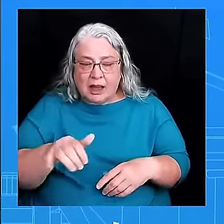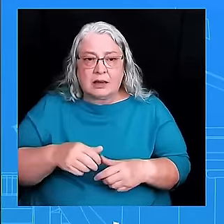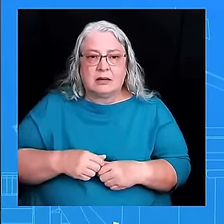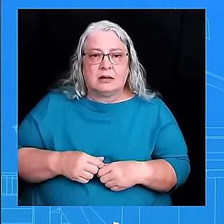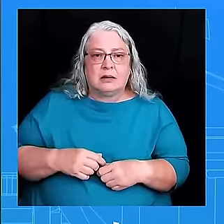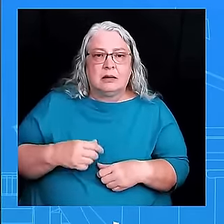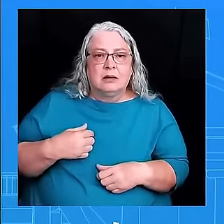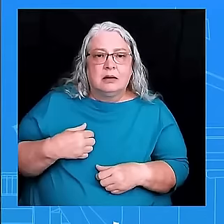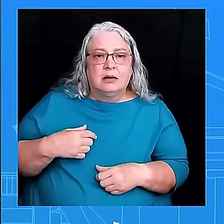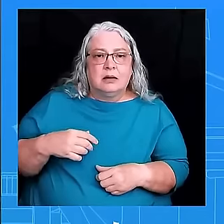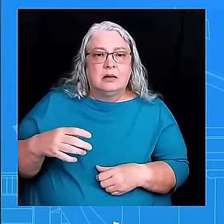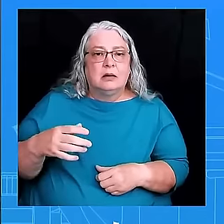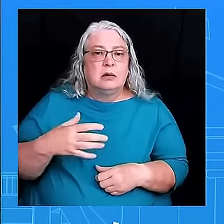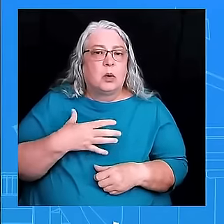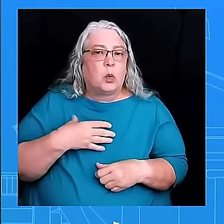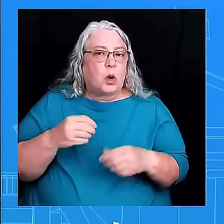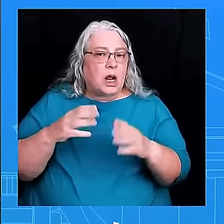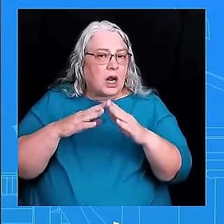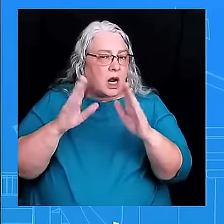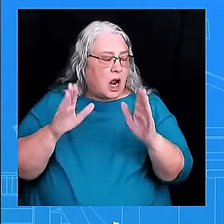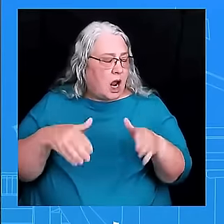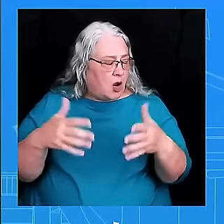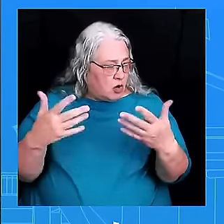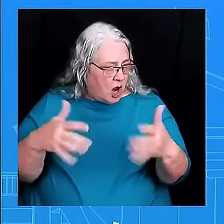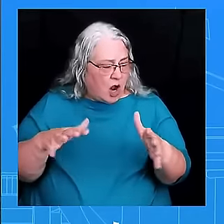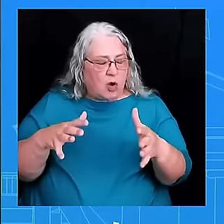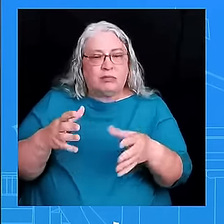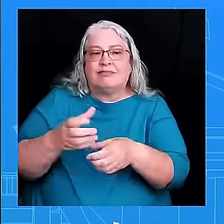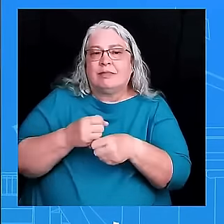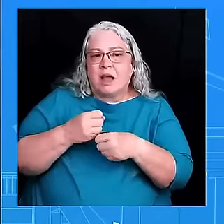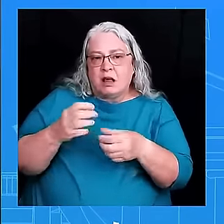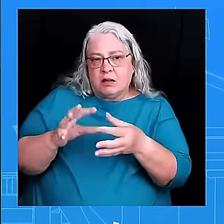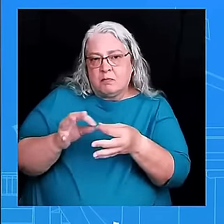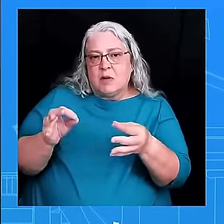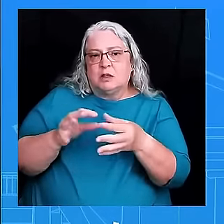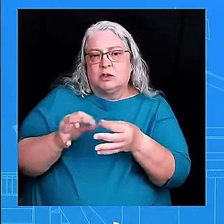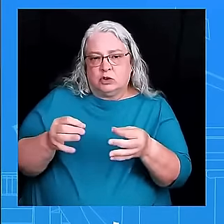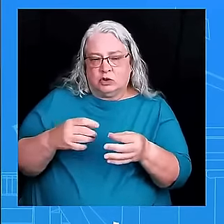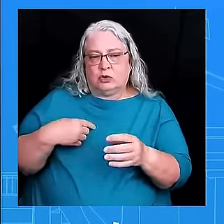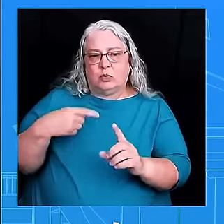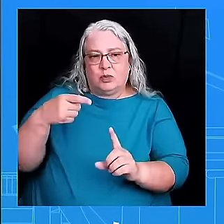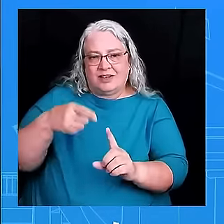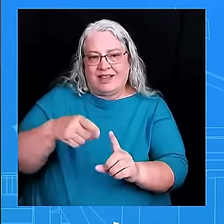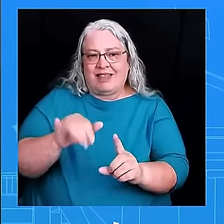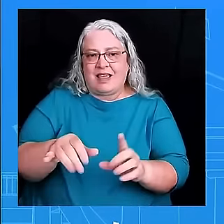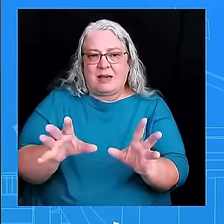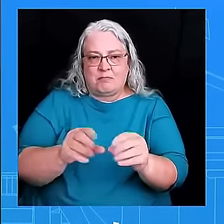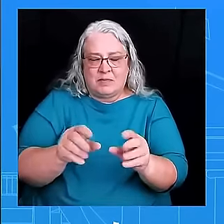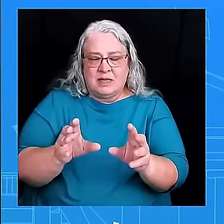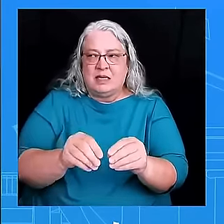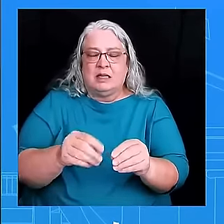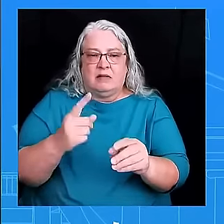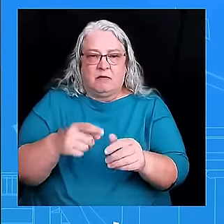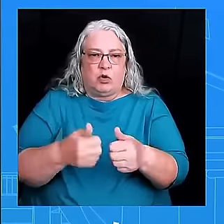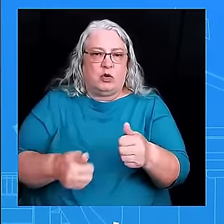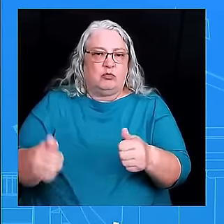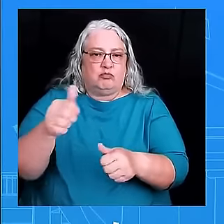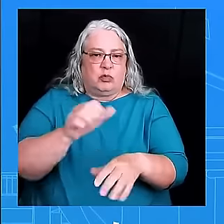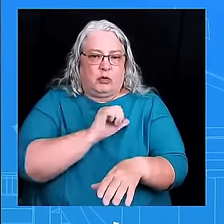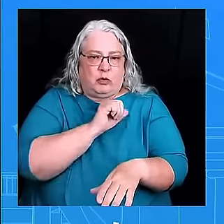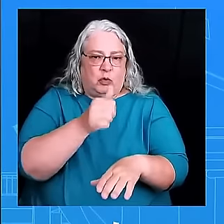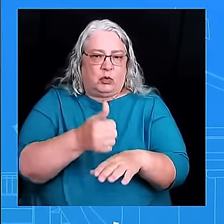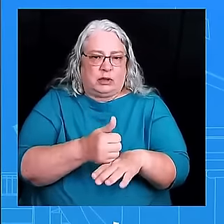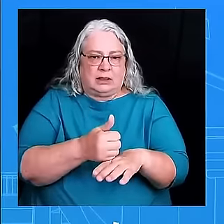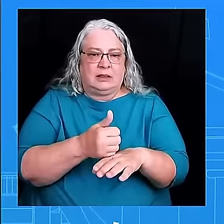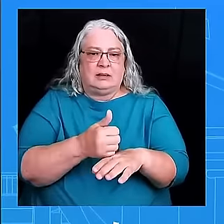pretrial agreements that had been negotiated by military prosecutors with KSM and some of the other 9/11 defendants.